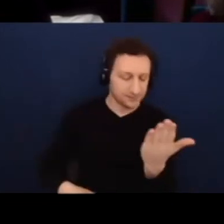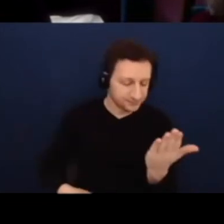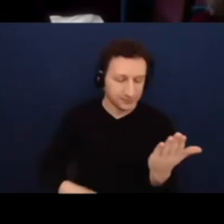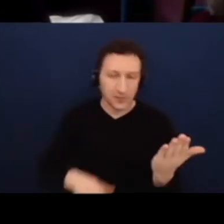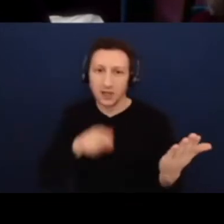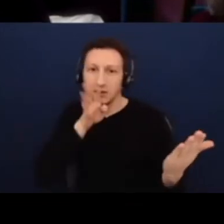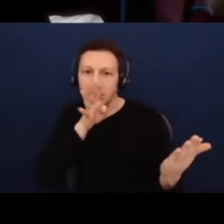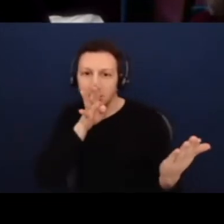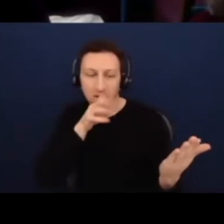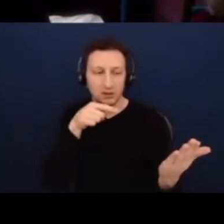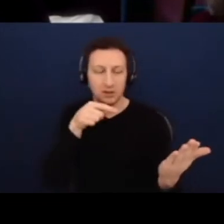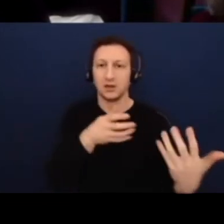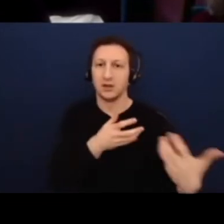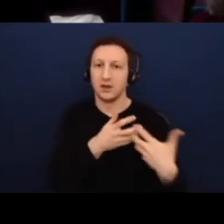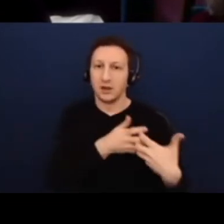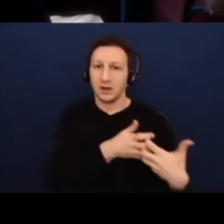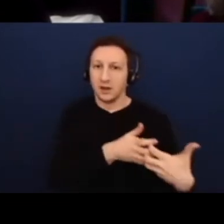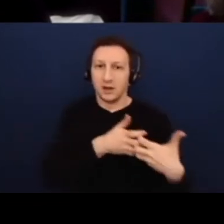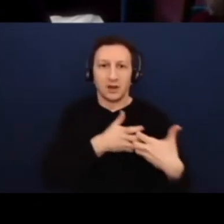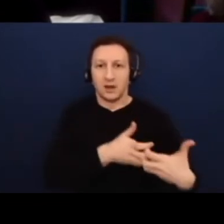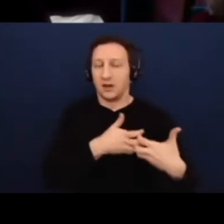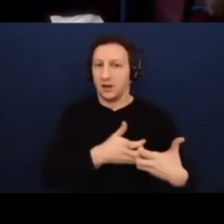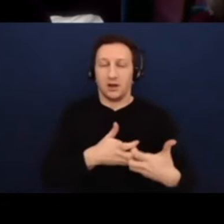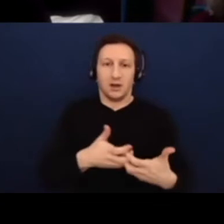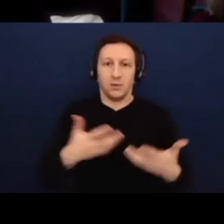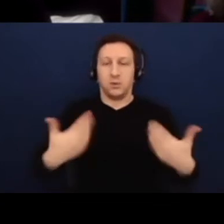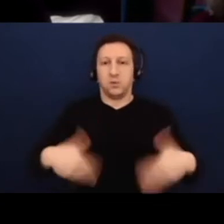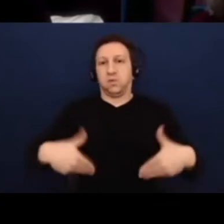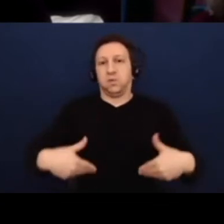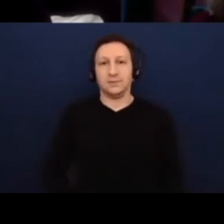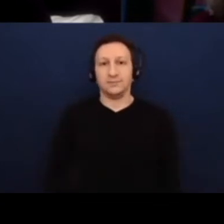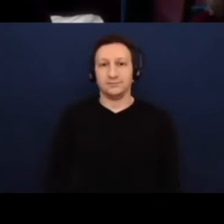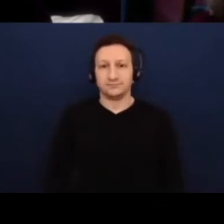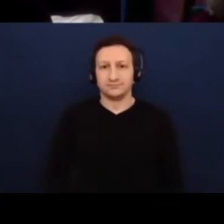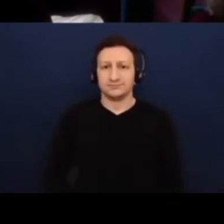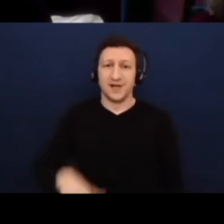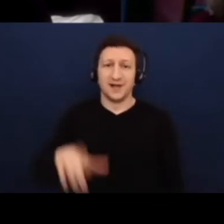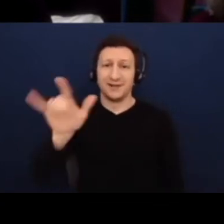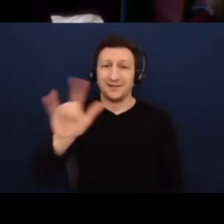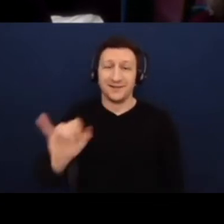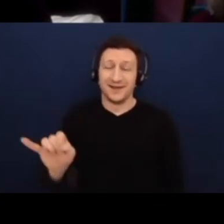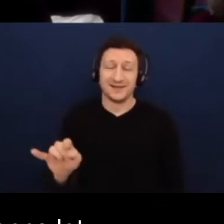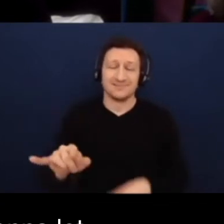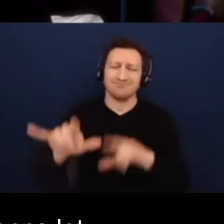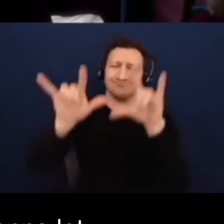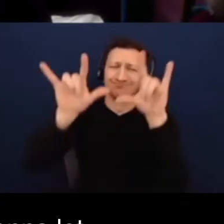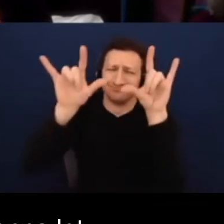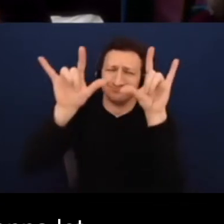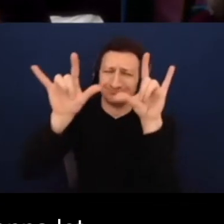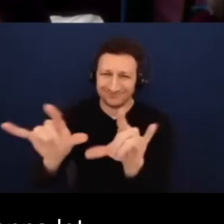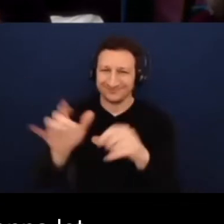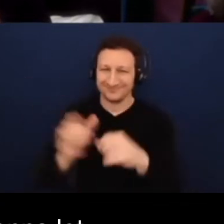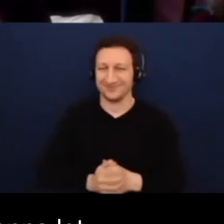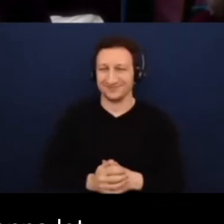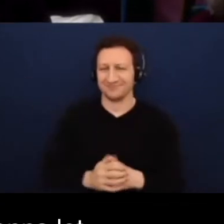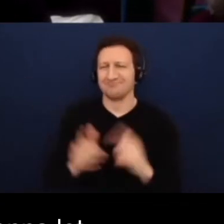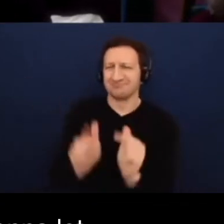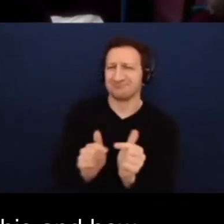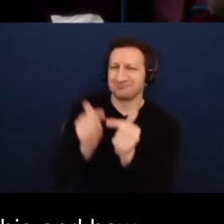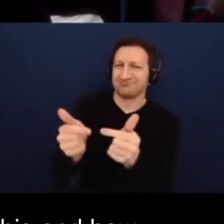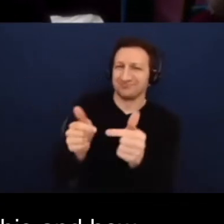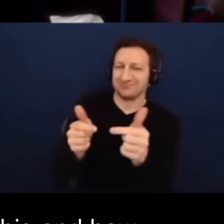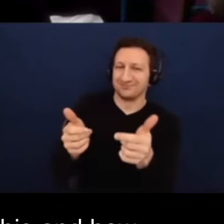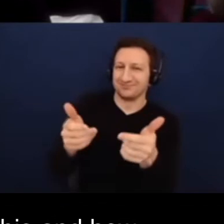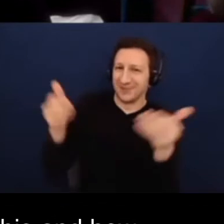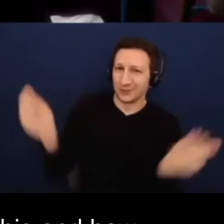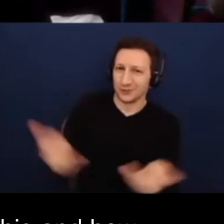And just basically, Liz is a jewel. That's what I want to say. So Liz, I'm going to let you take it from here, how